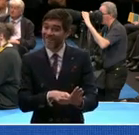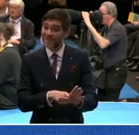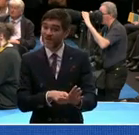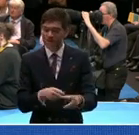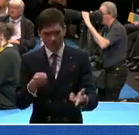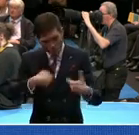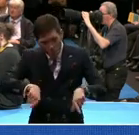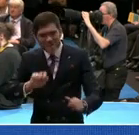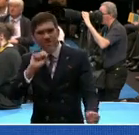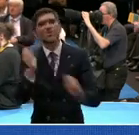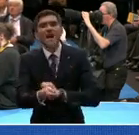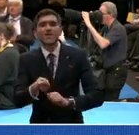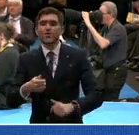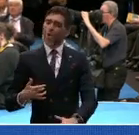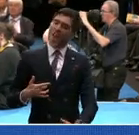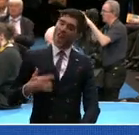that to life.